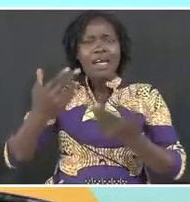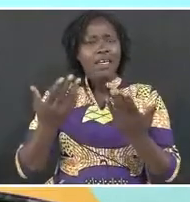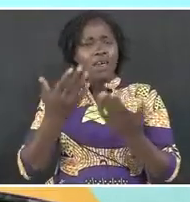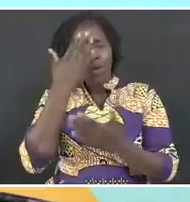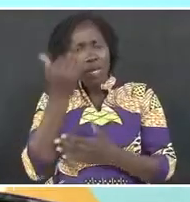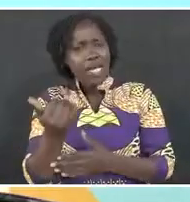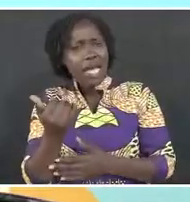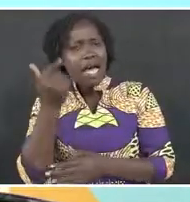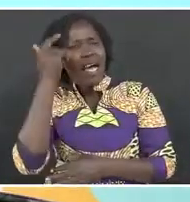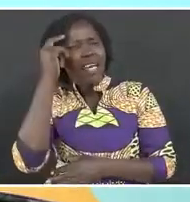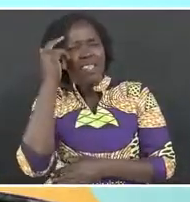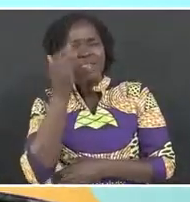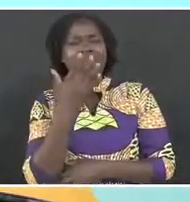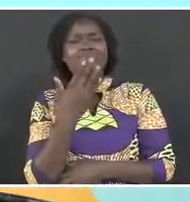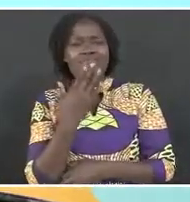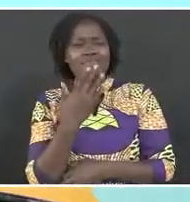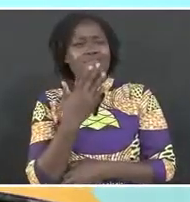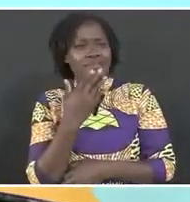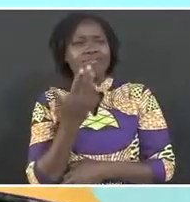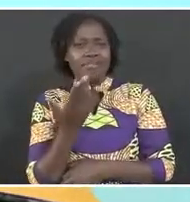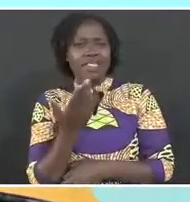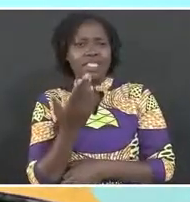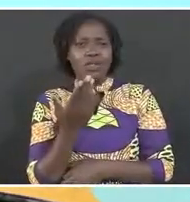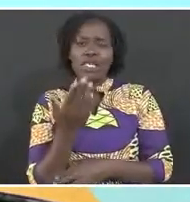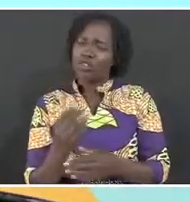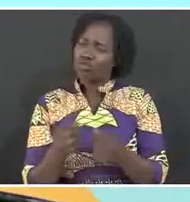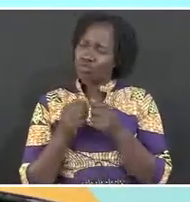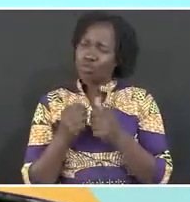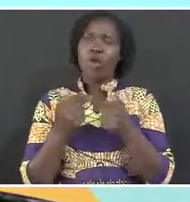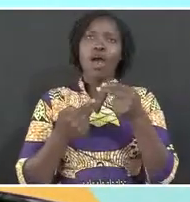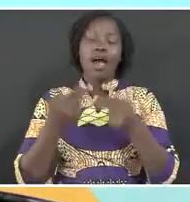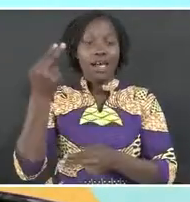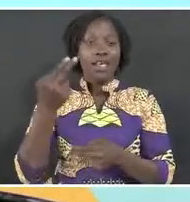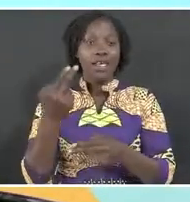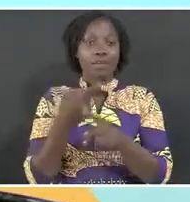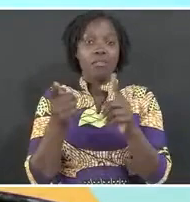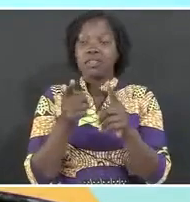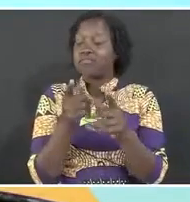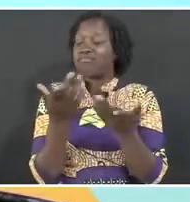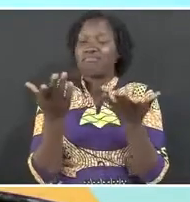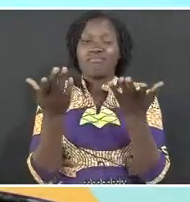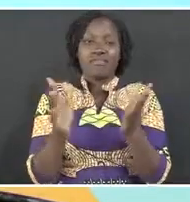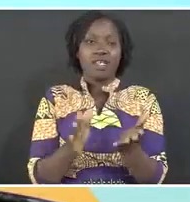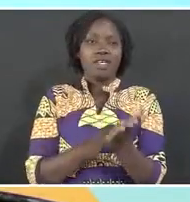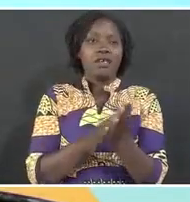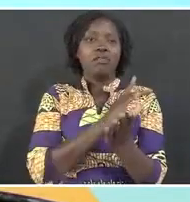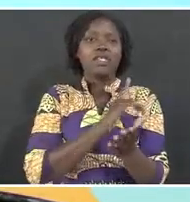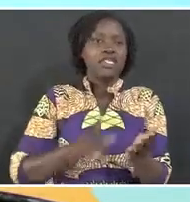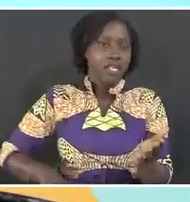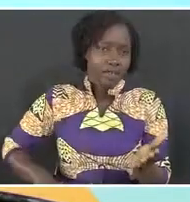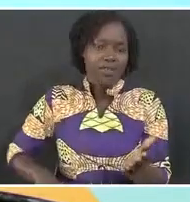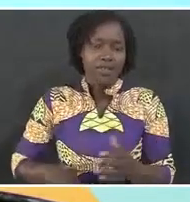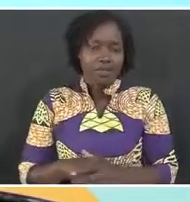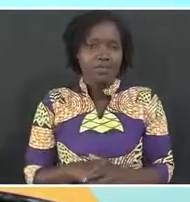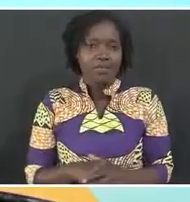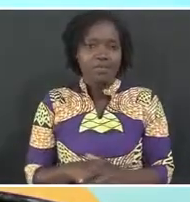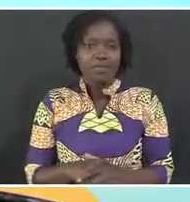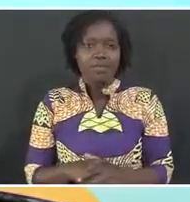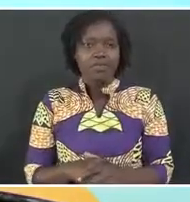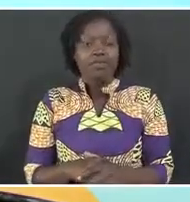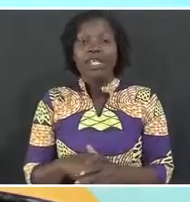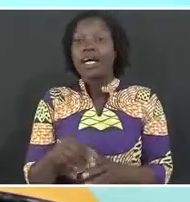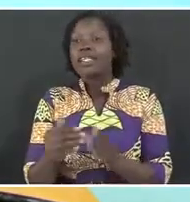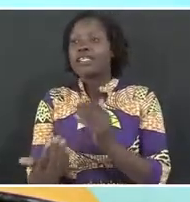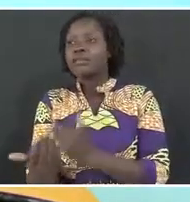I thought it was hype. But all the same, praise the Lord. And